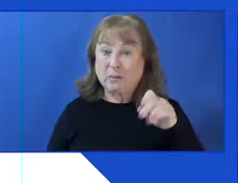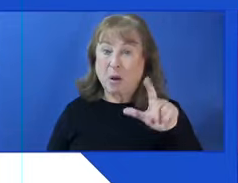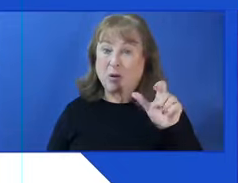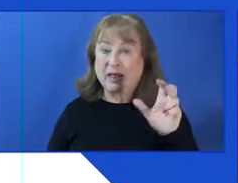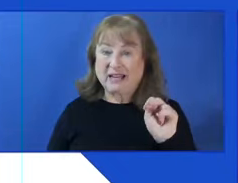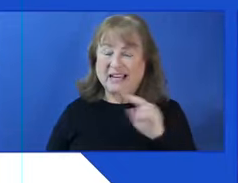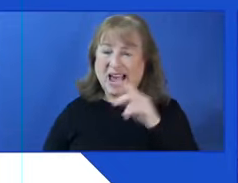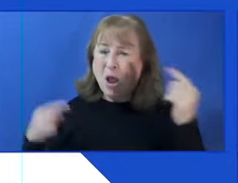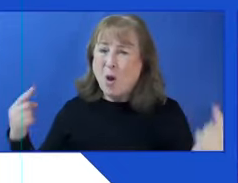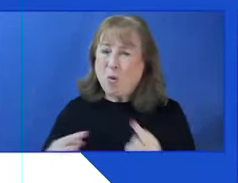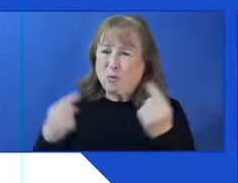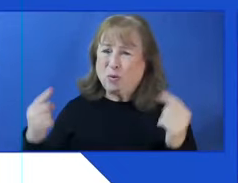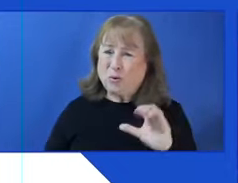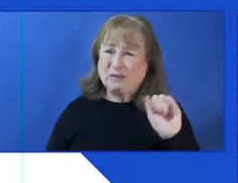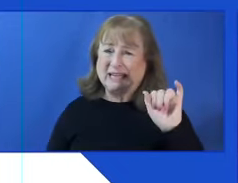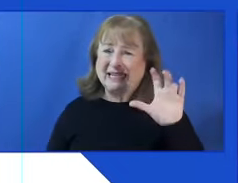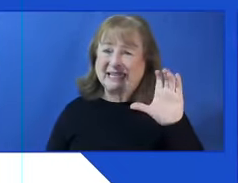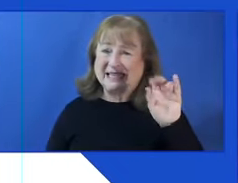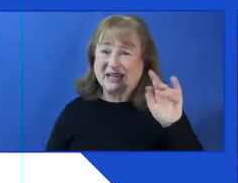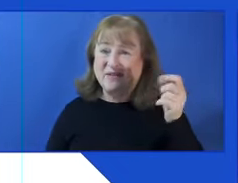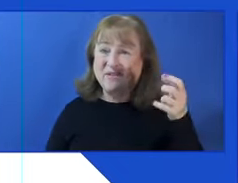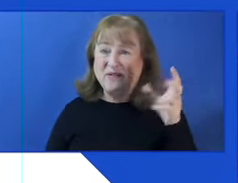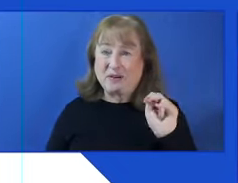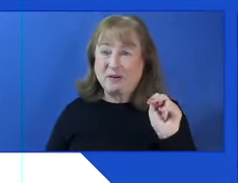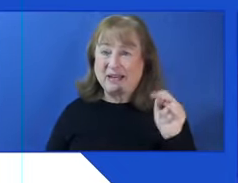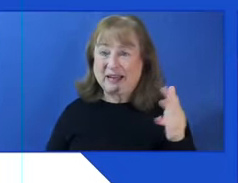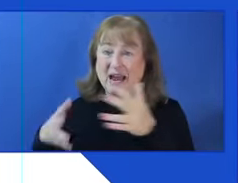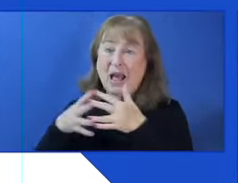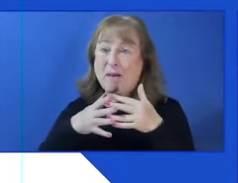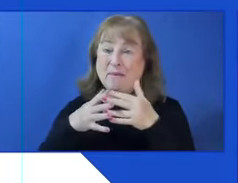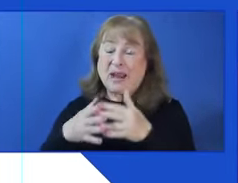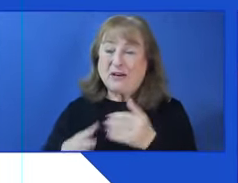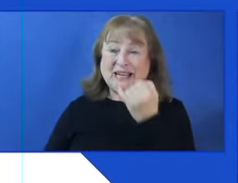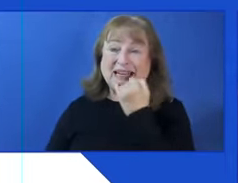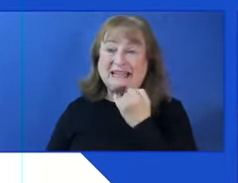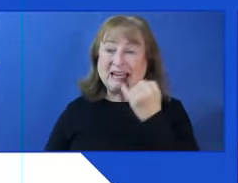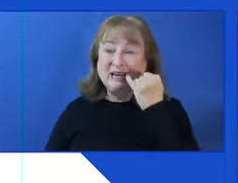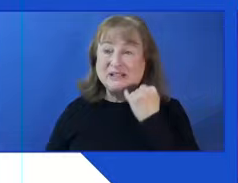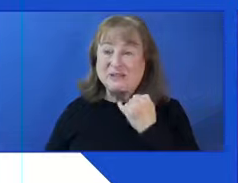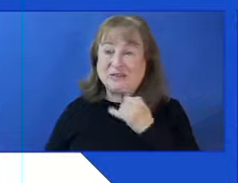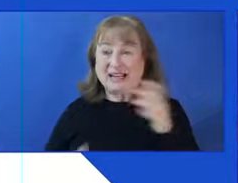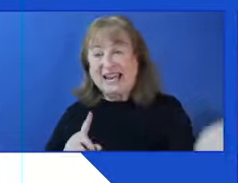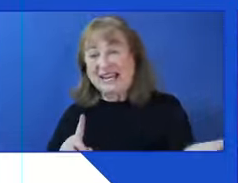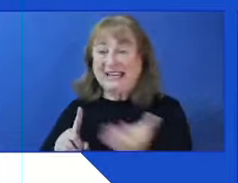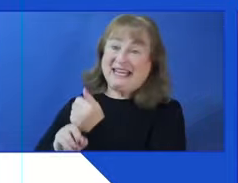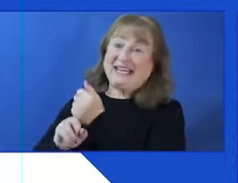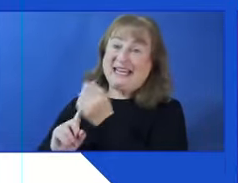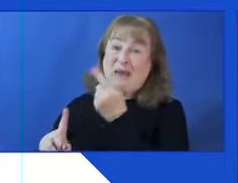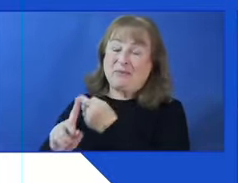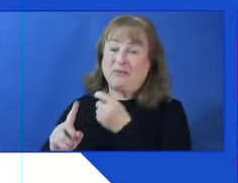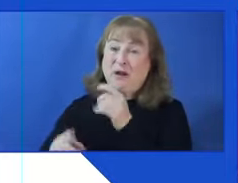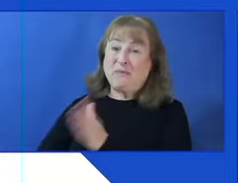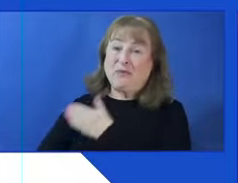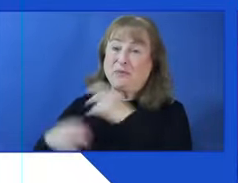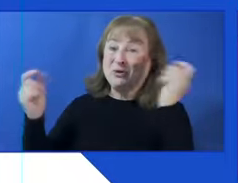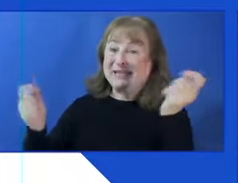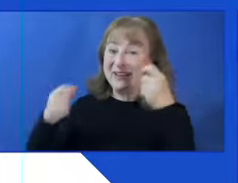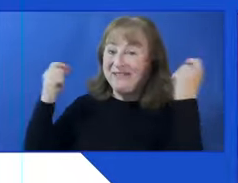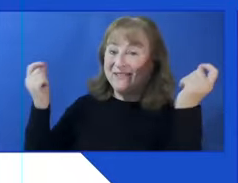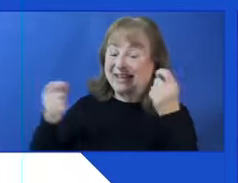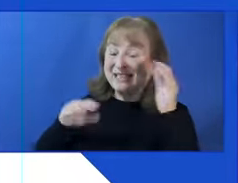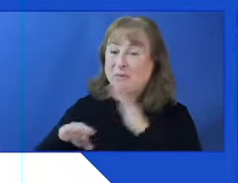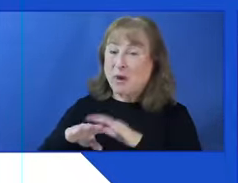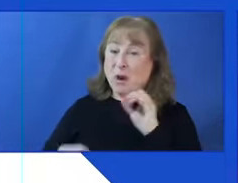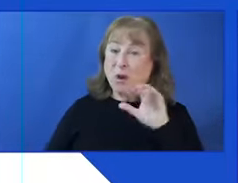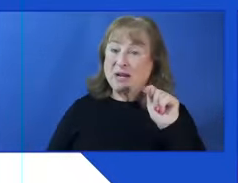wounded civilian American Israeli kidnapped from the music festival on